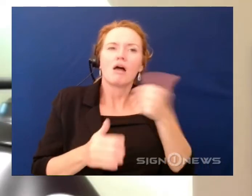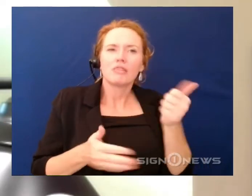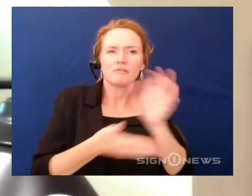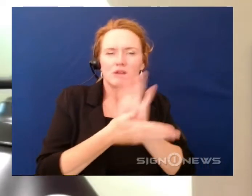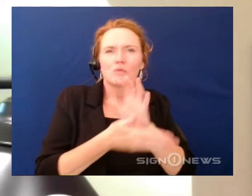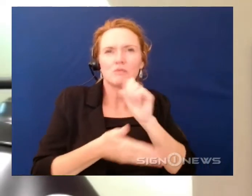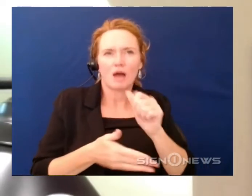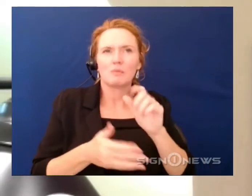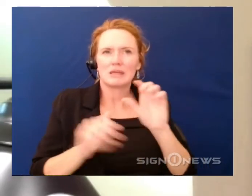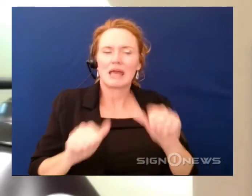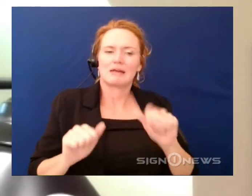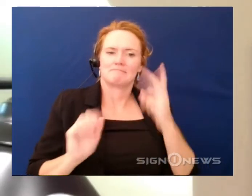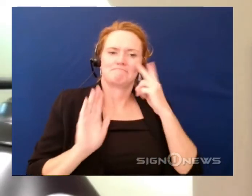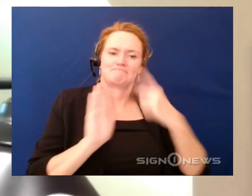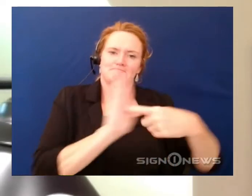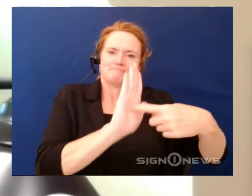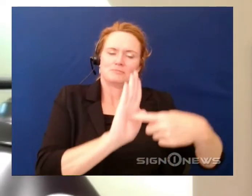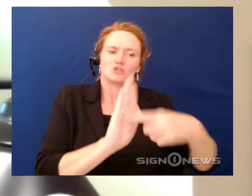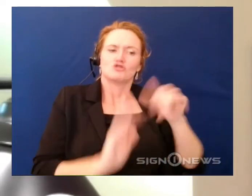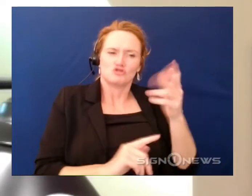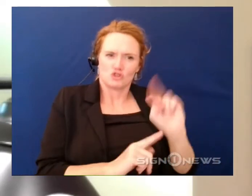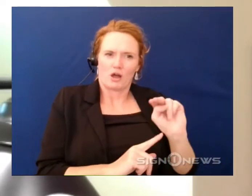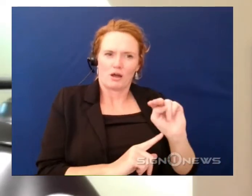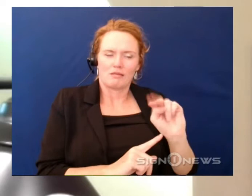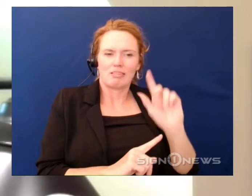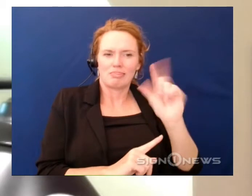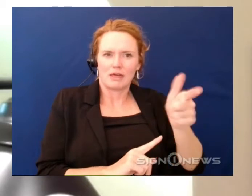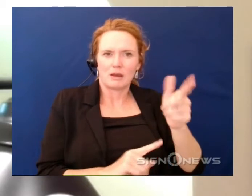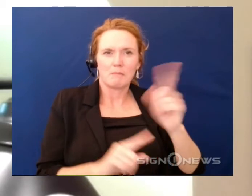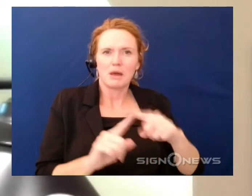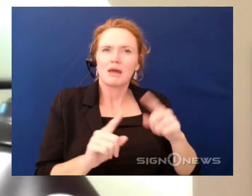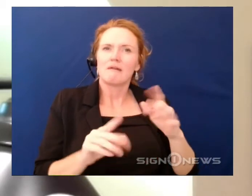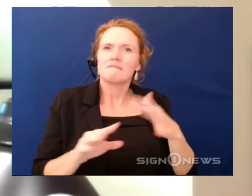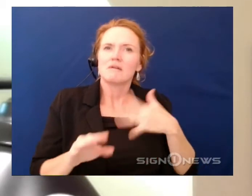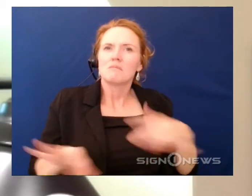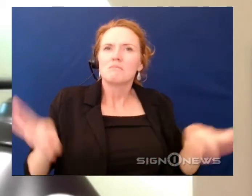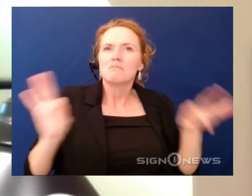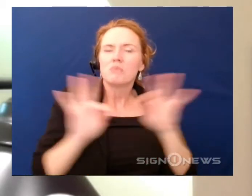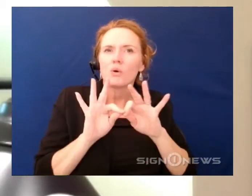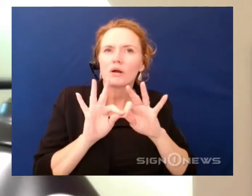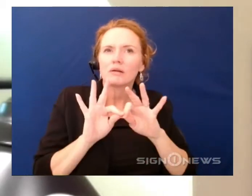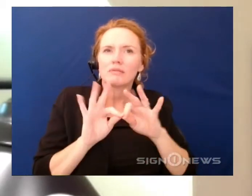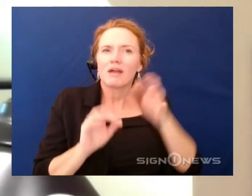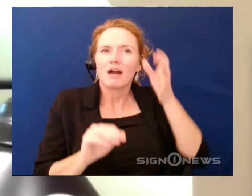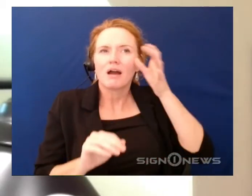Zoom and we'll be able to see some of John. But I really like that quote about the magic shield,